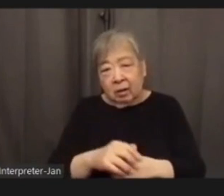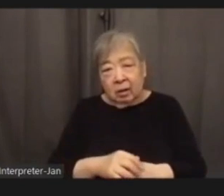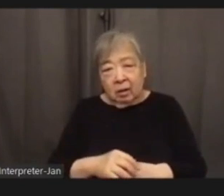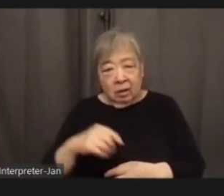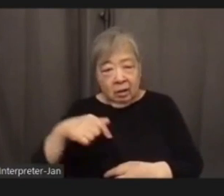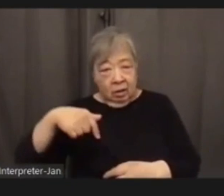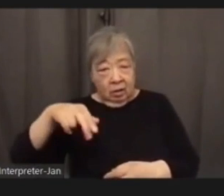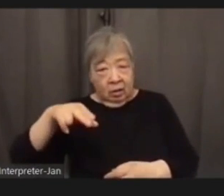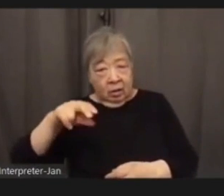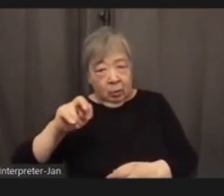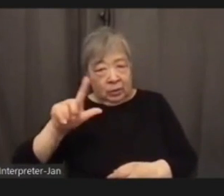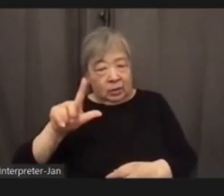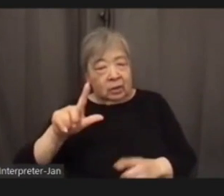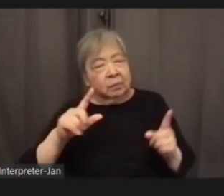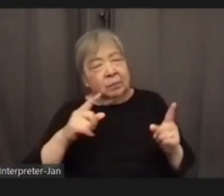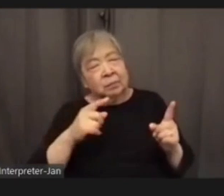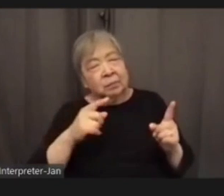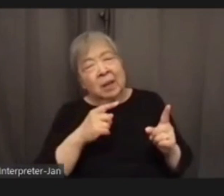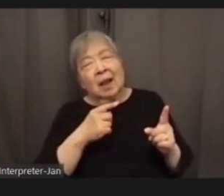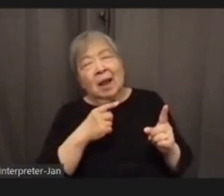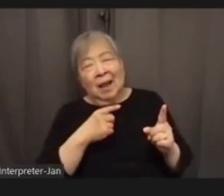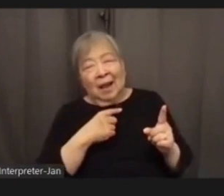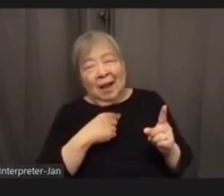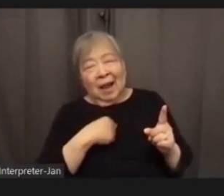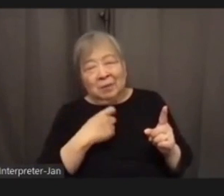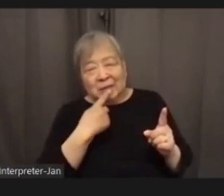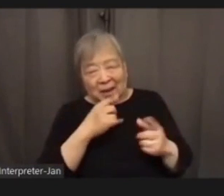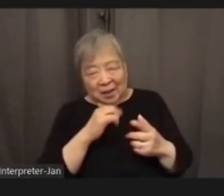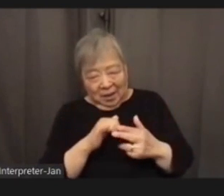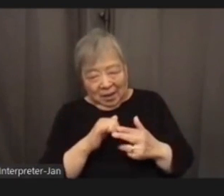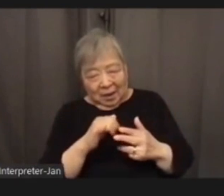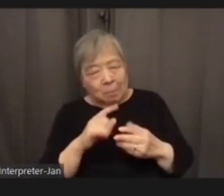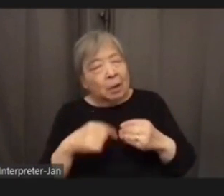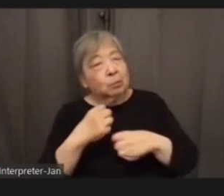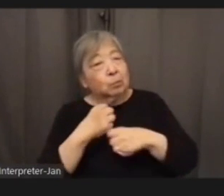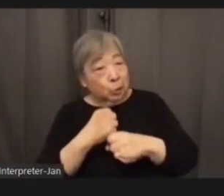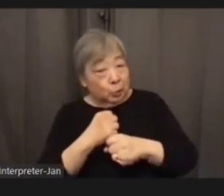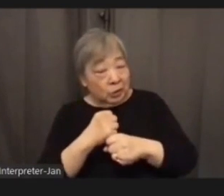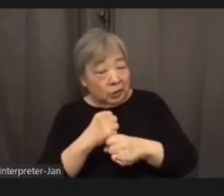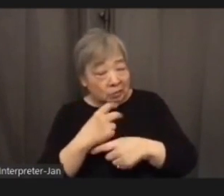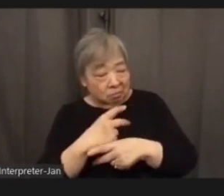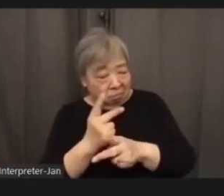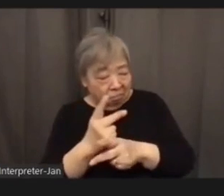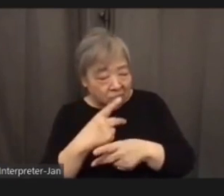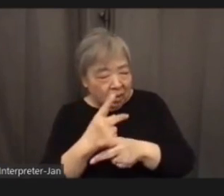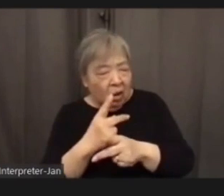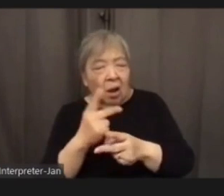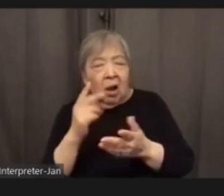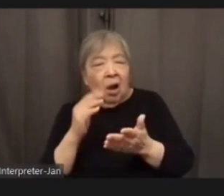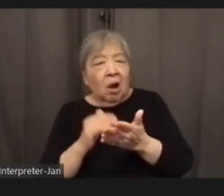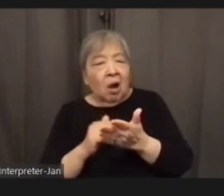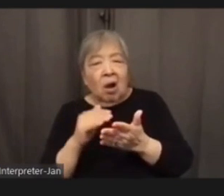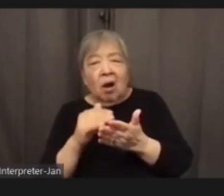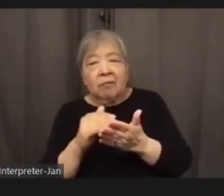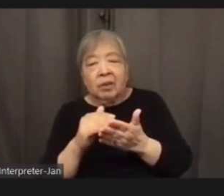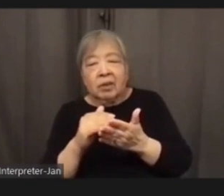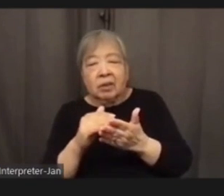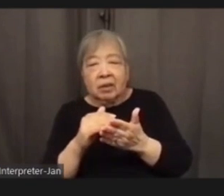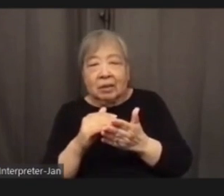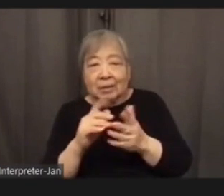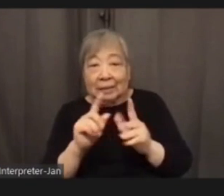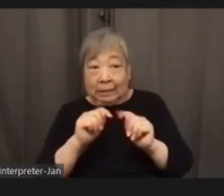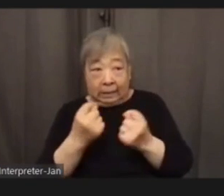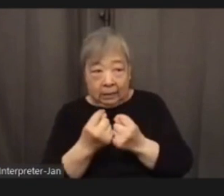I'd like to add something very quickly. So I will say this about producing. So often it's the team that you